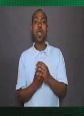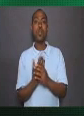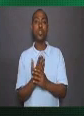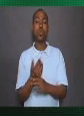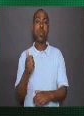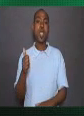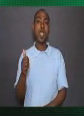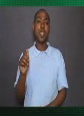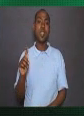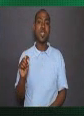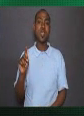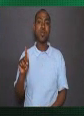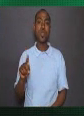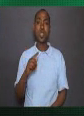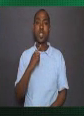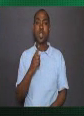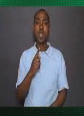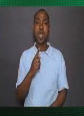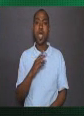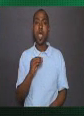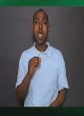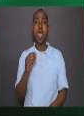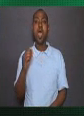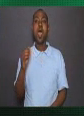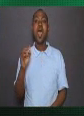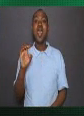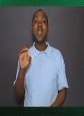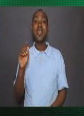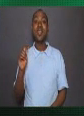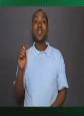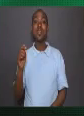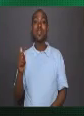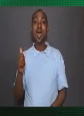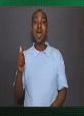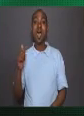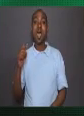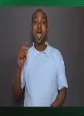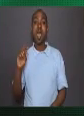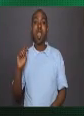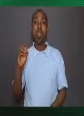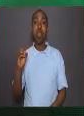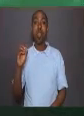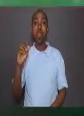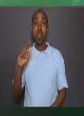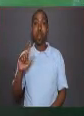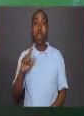ATP, ethanol, and carbon dioxide.